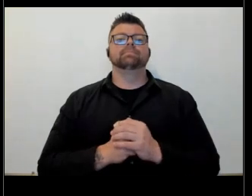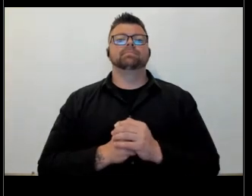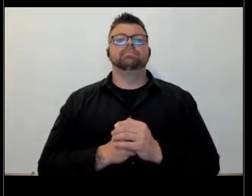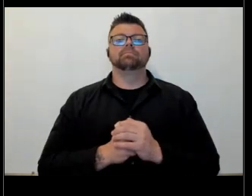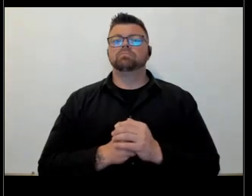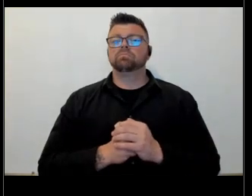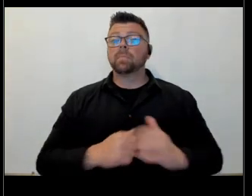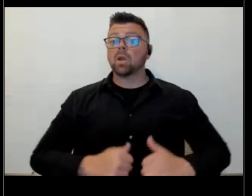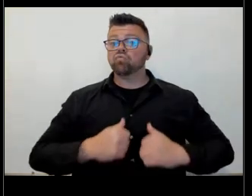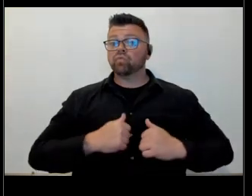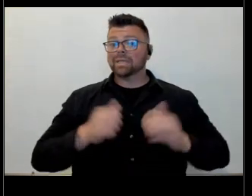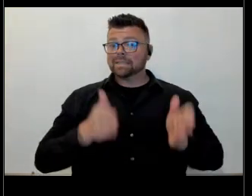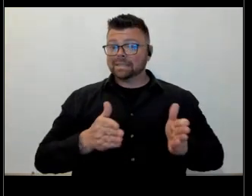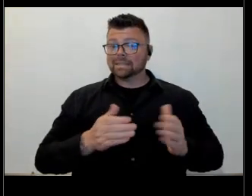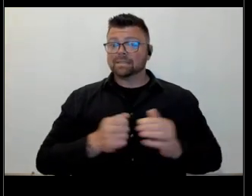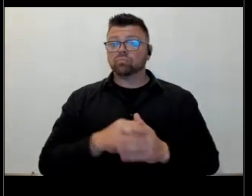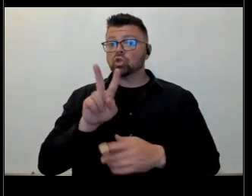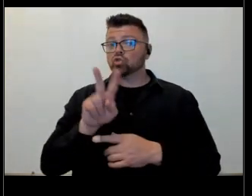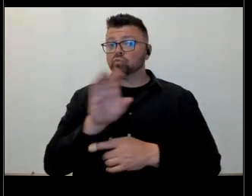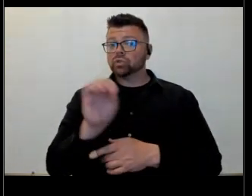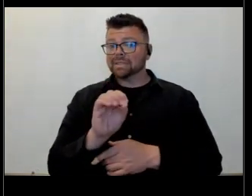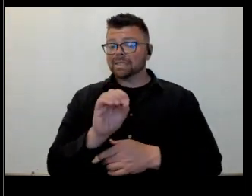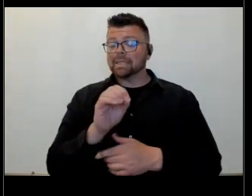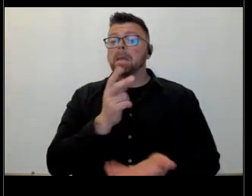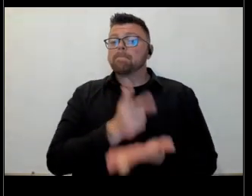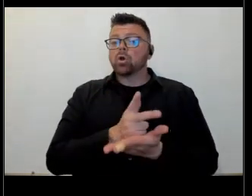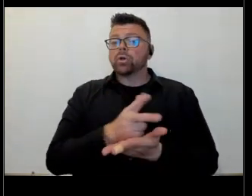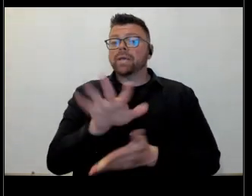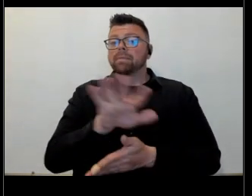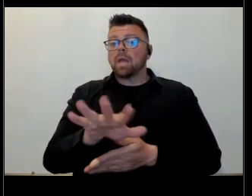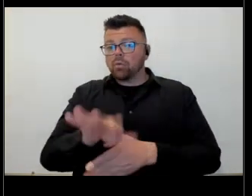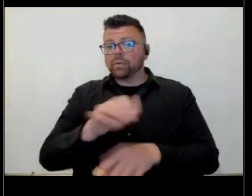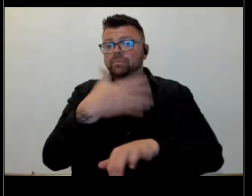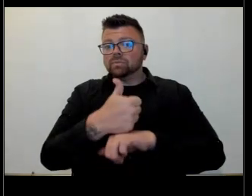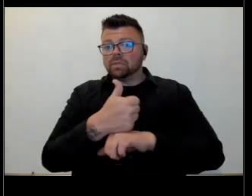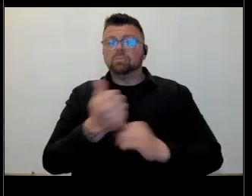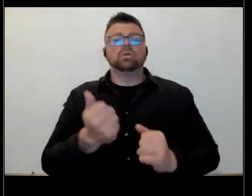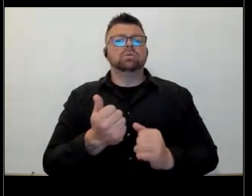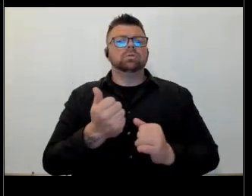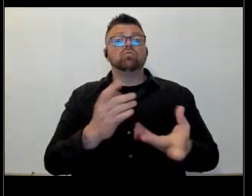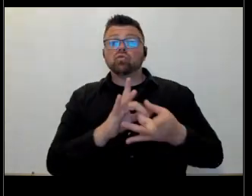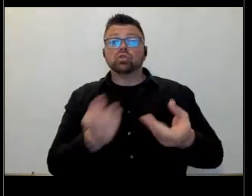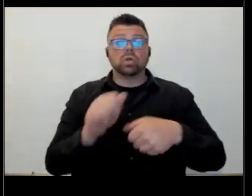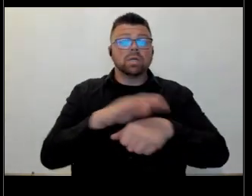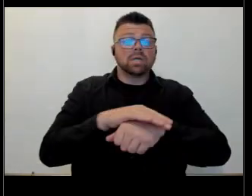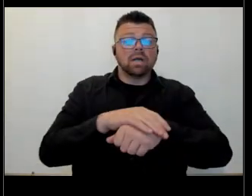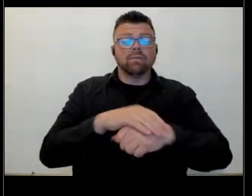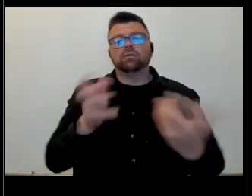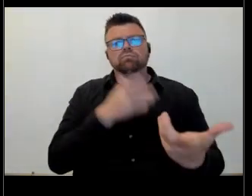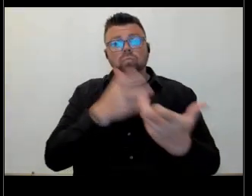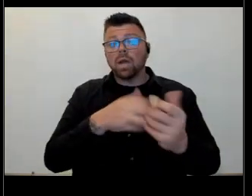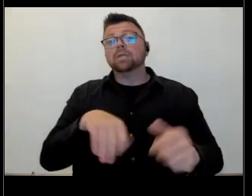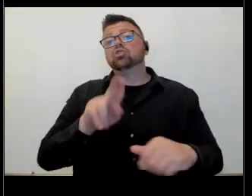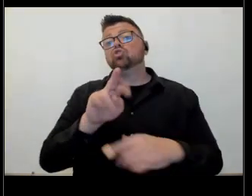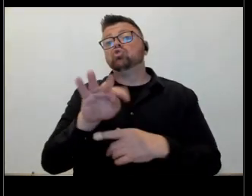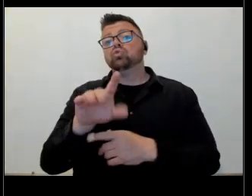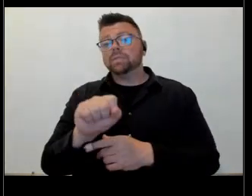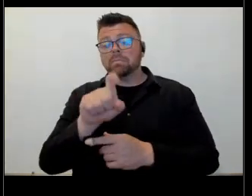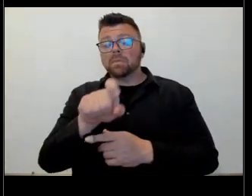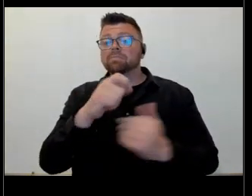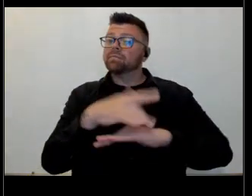For residents, 2% of parking spaces serving covered dwelling units must be available upon request